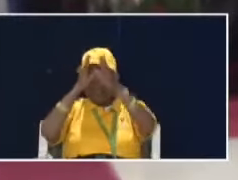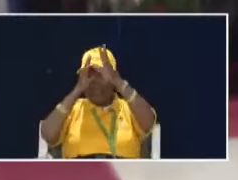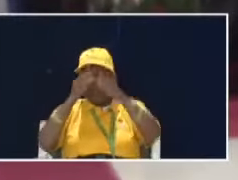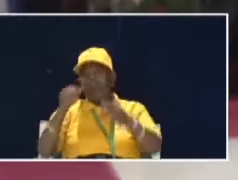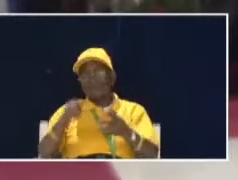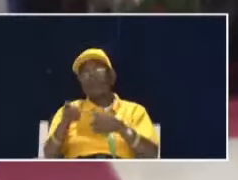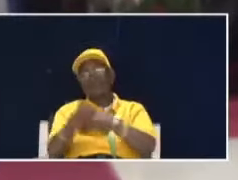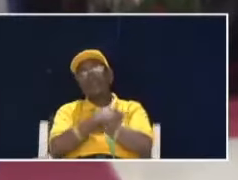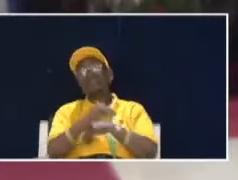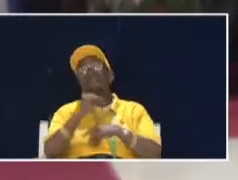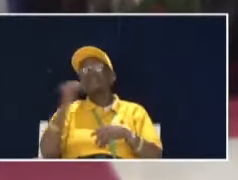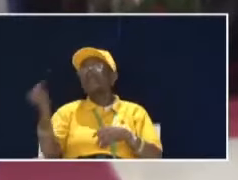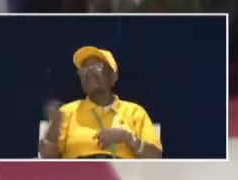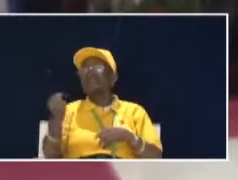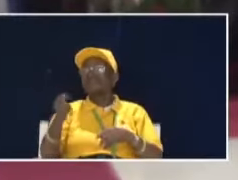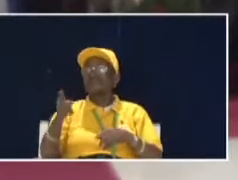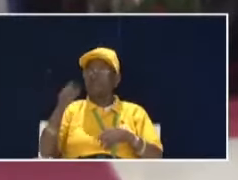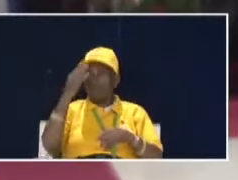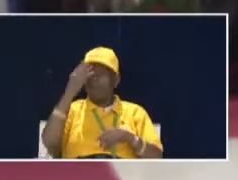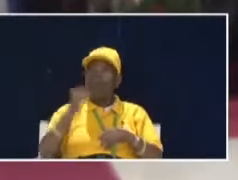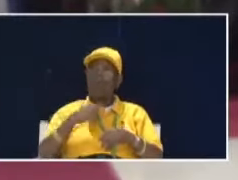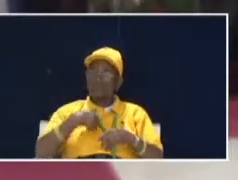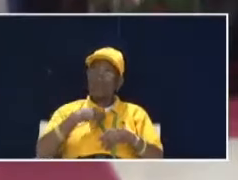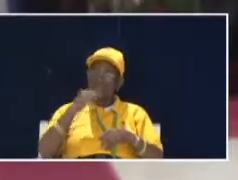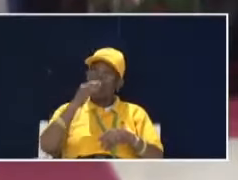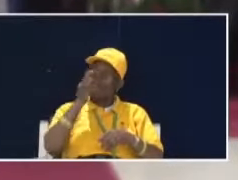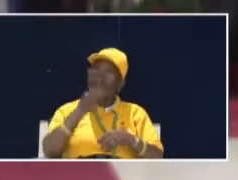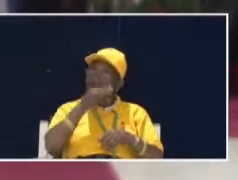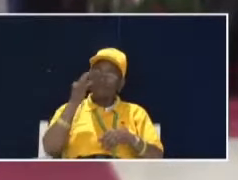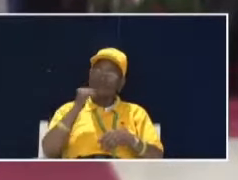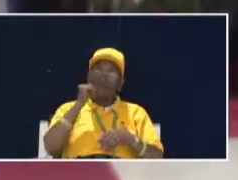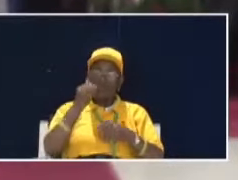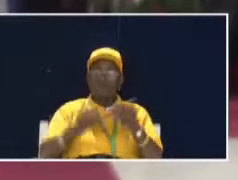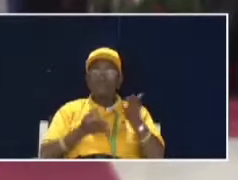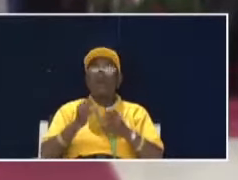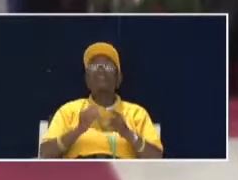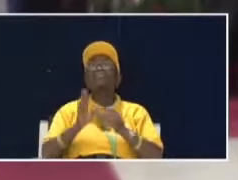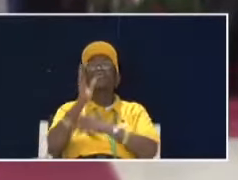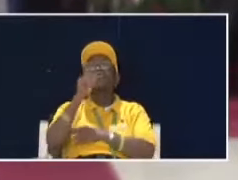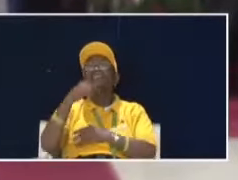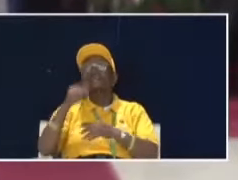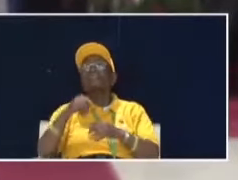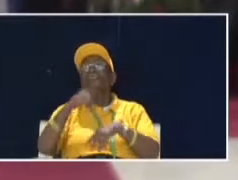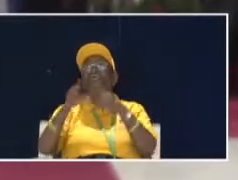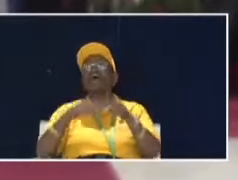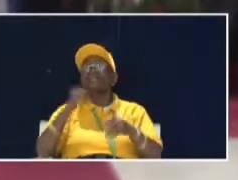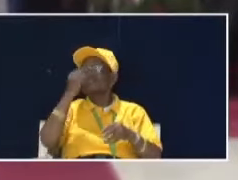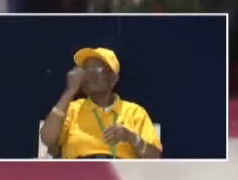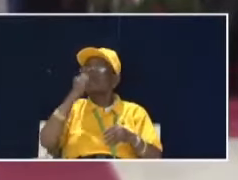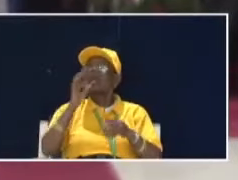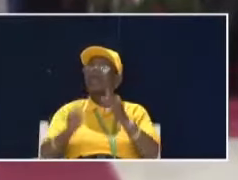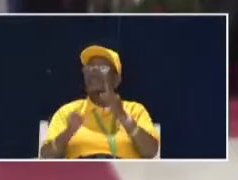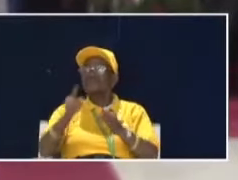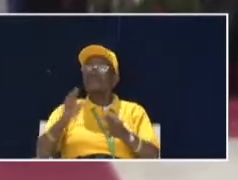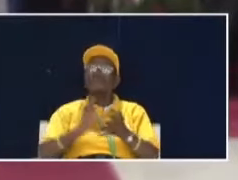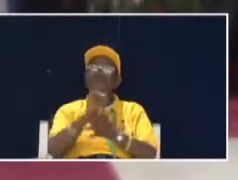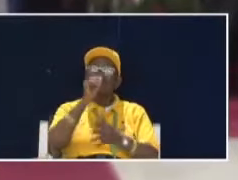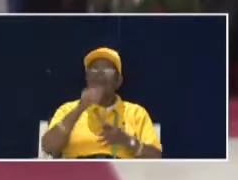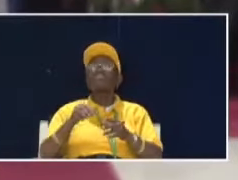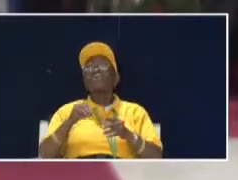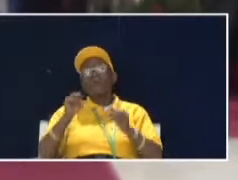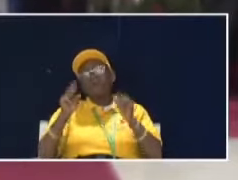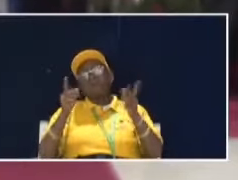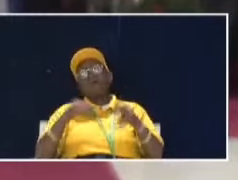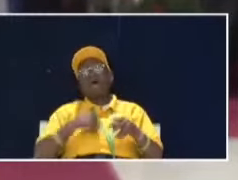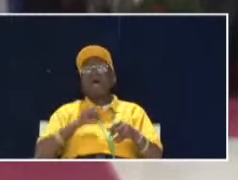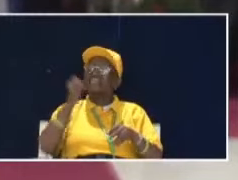tomorrow's service. God said, go and eat, if you believe. Well, I ate, like